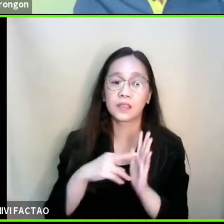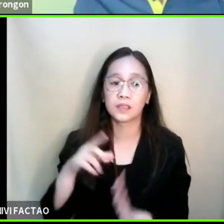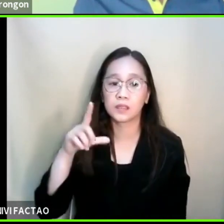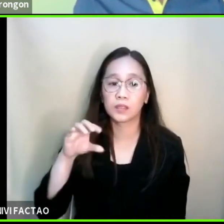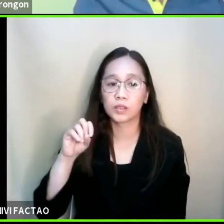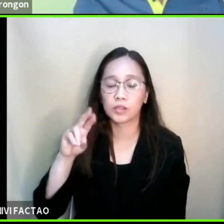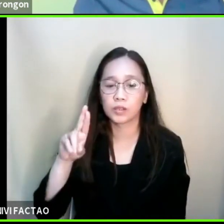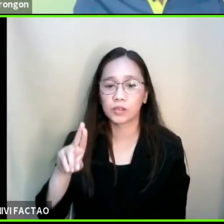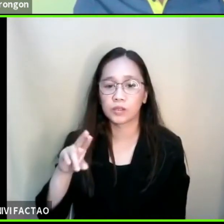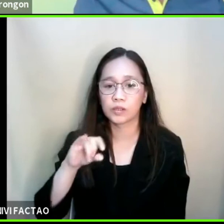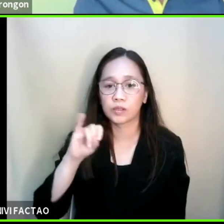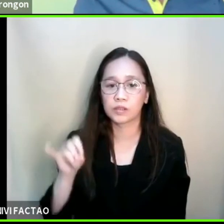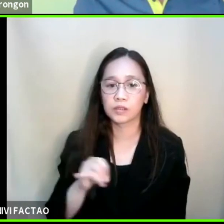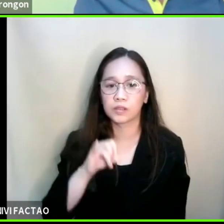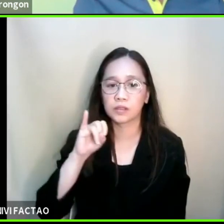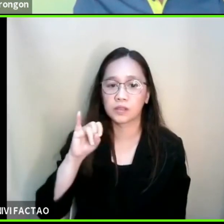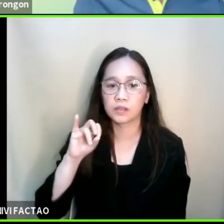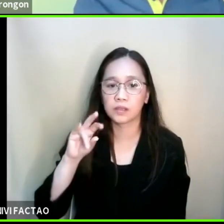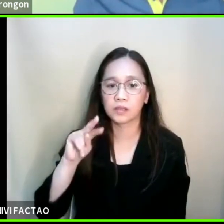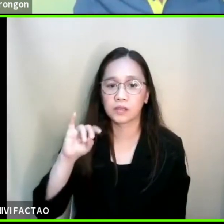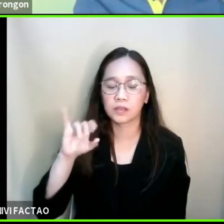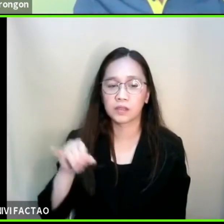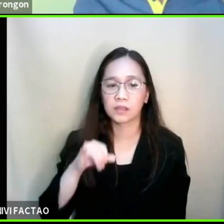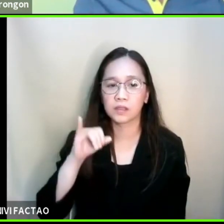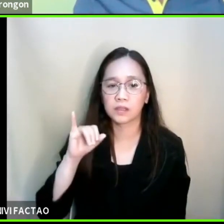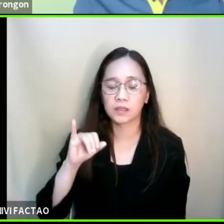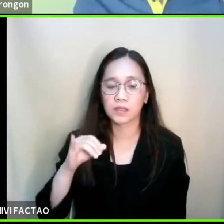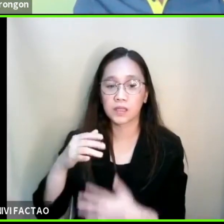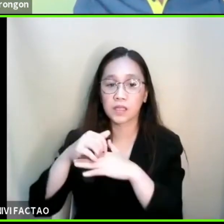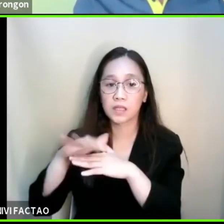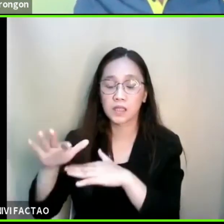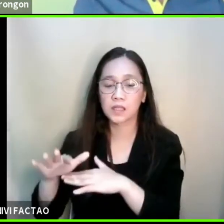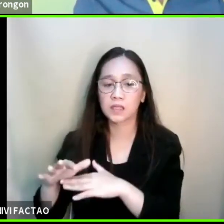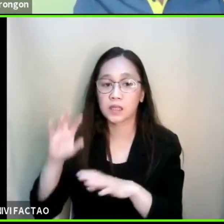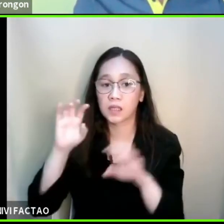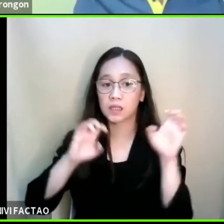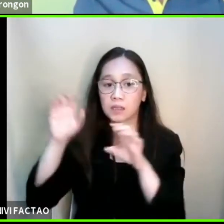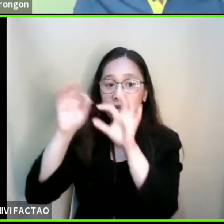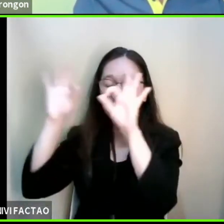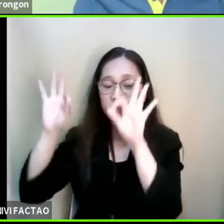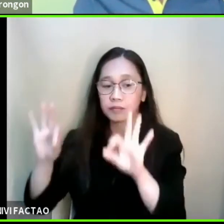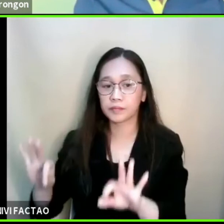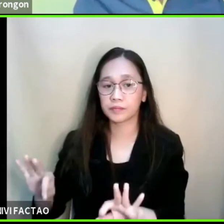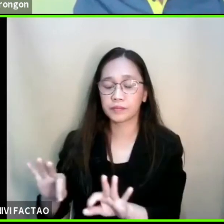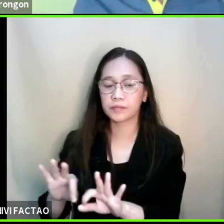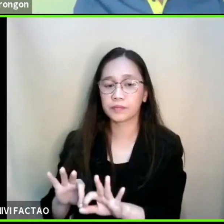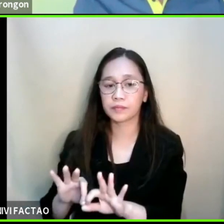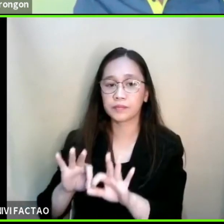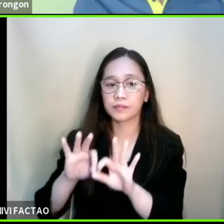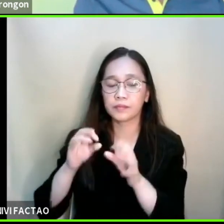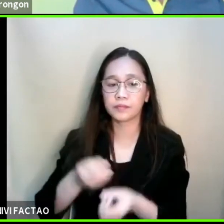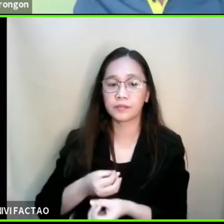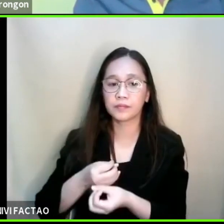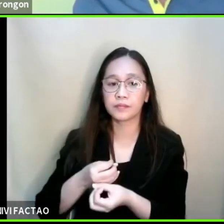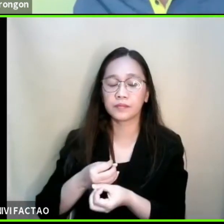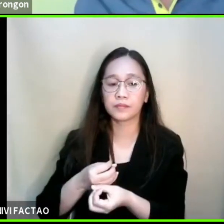Gingy po to resend the evaluation form. So, the evaluation form will be open during